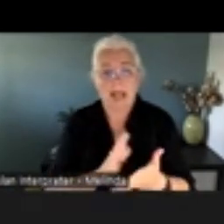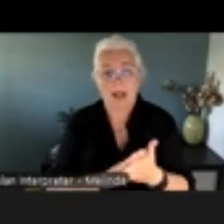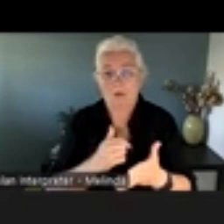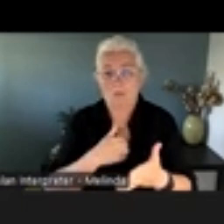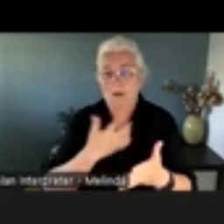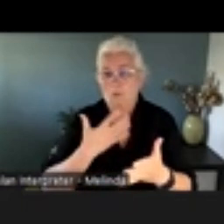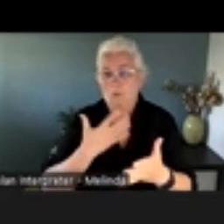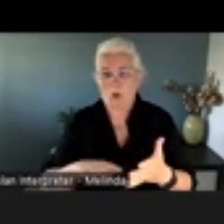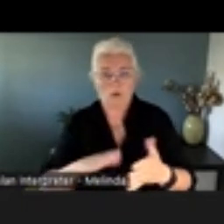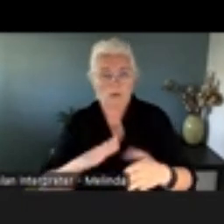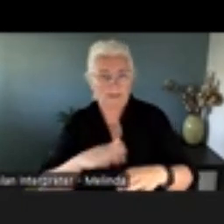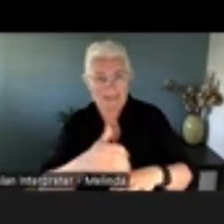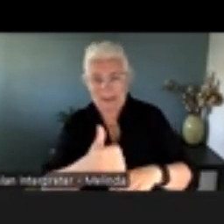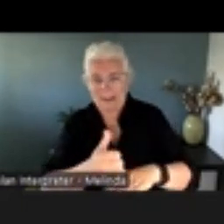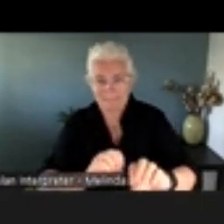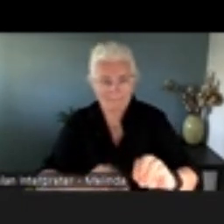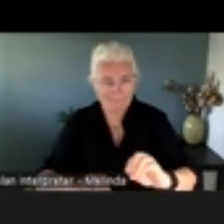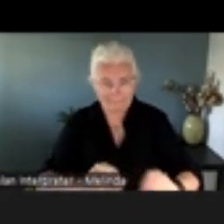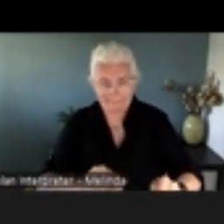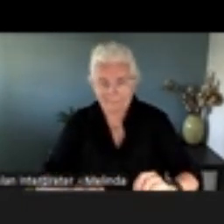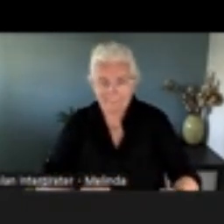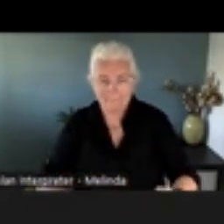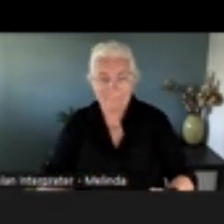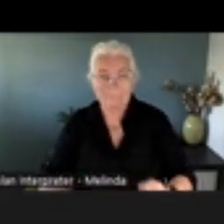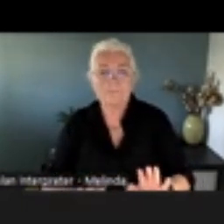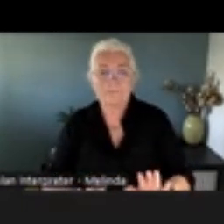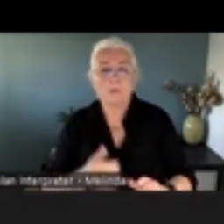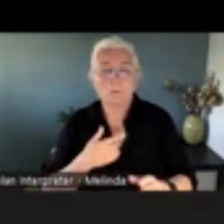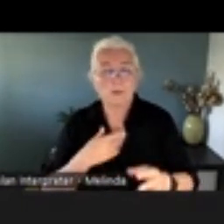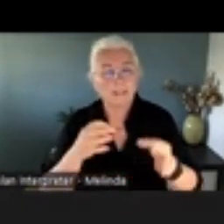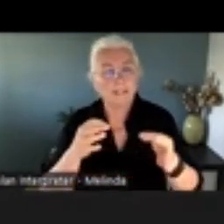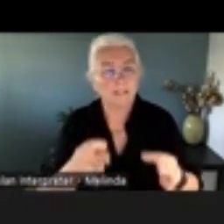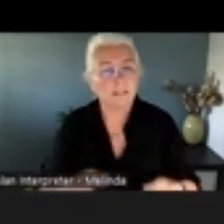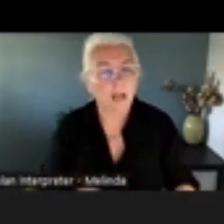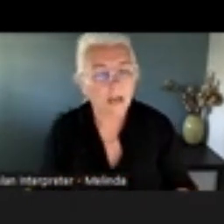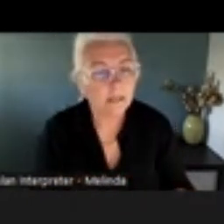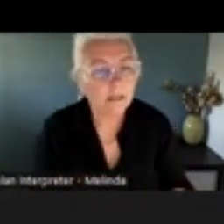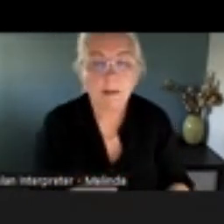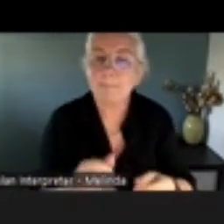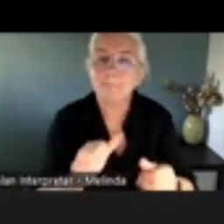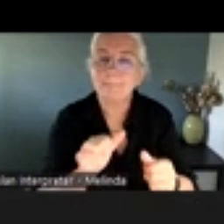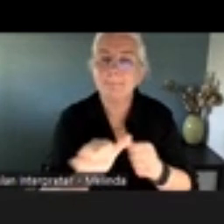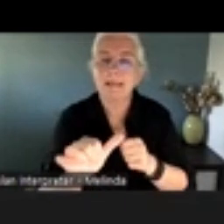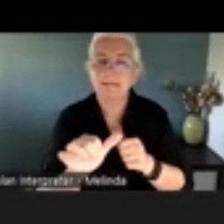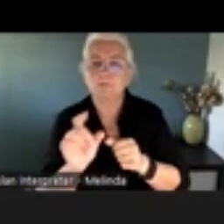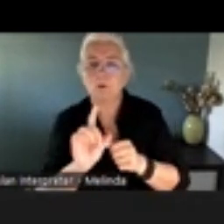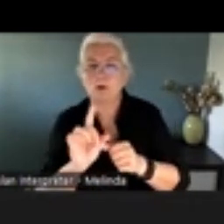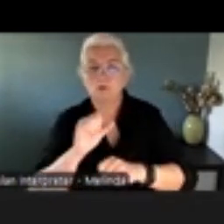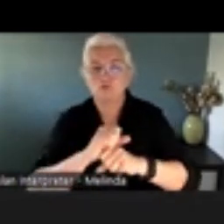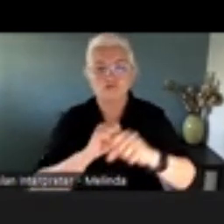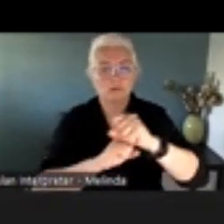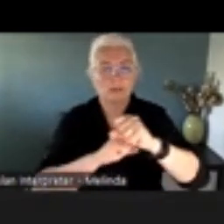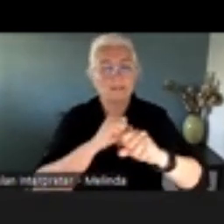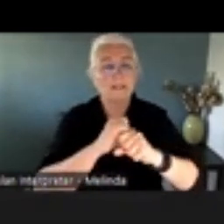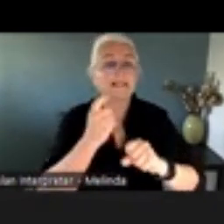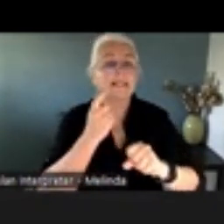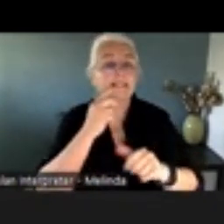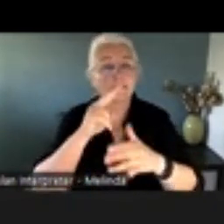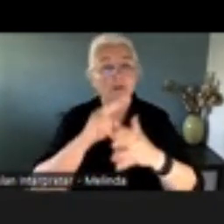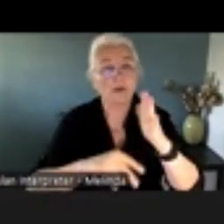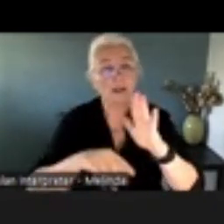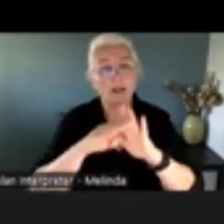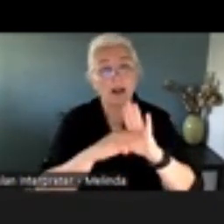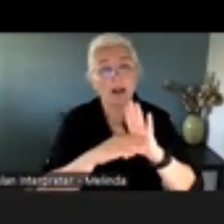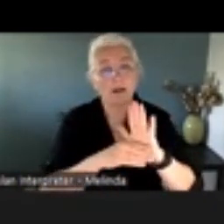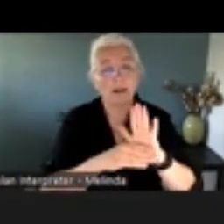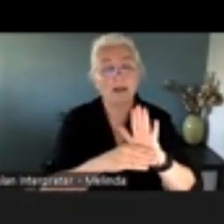that. So we came to the decision that the best way to structure the easy read guidelines would be around the